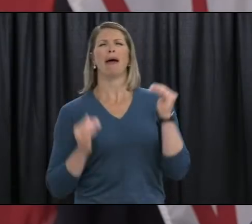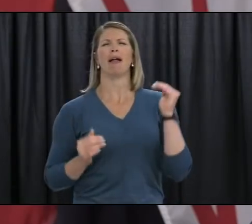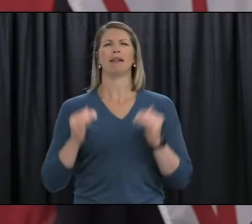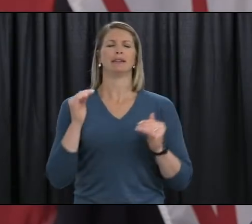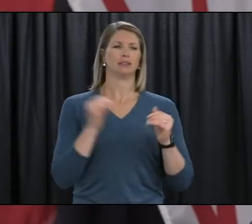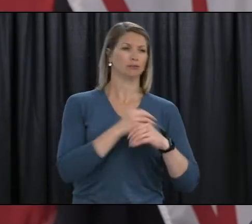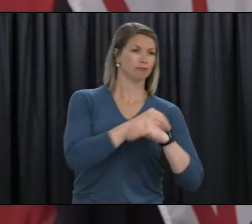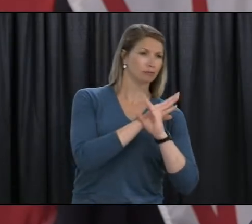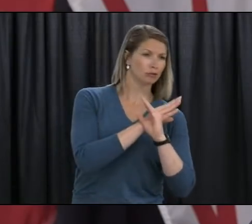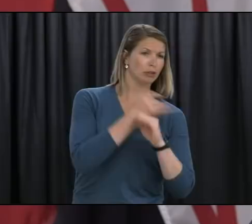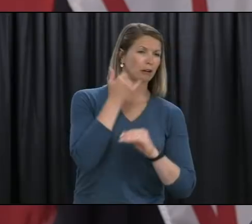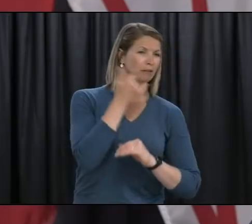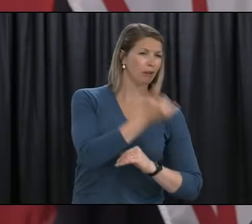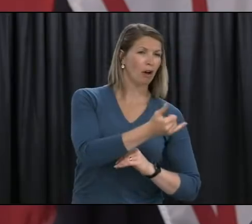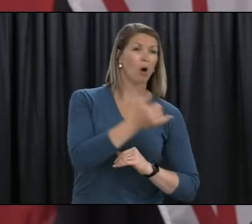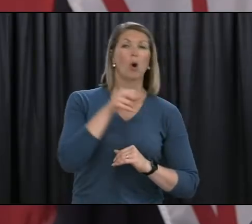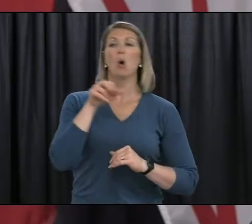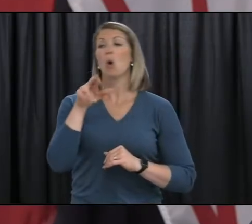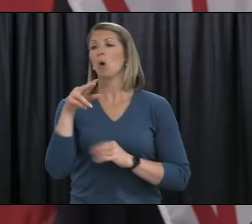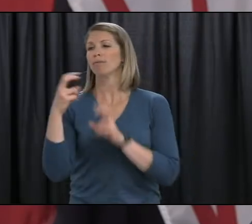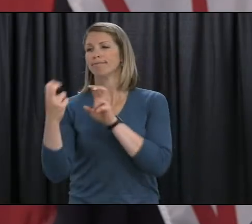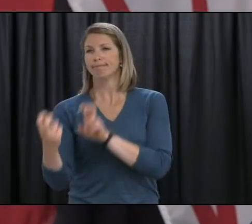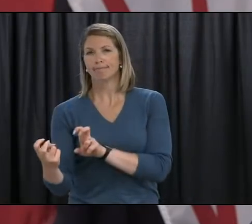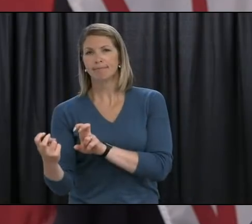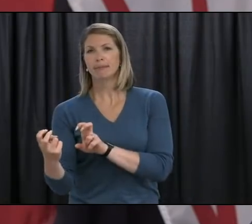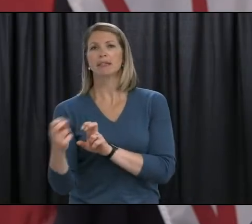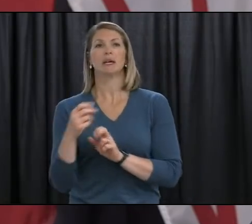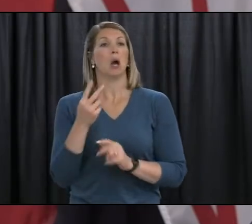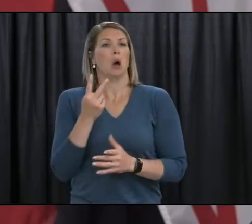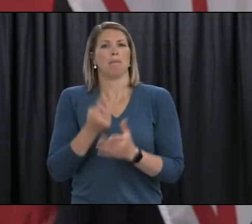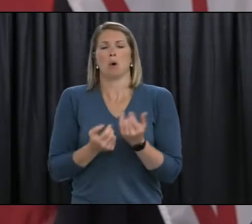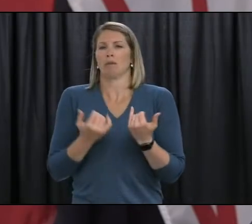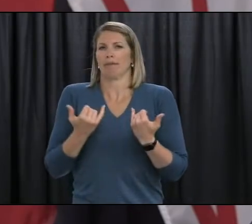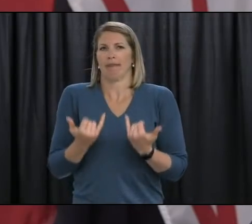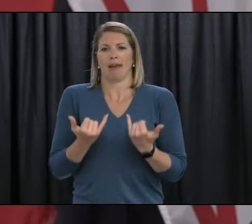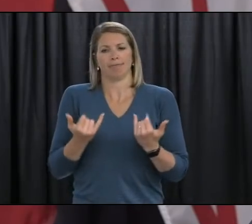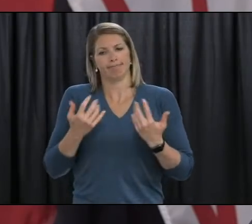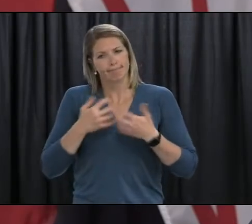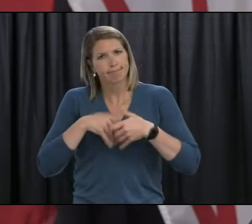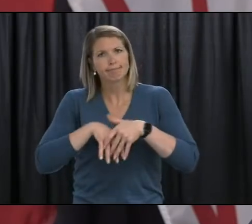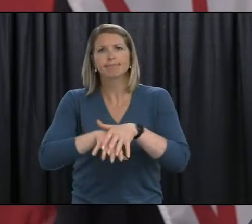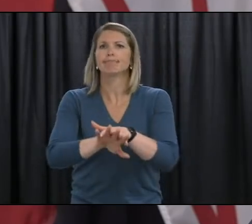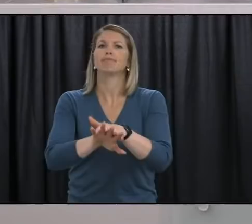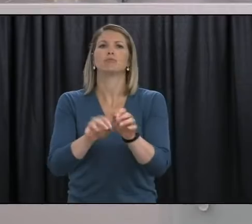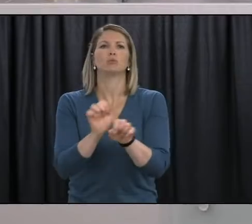something that the NLMA and the department has been looking and exploring for quite some time.